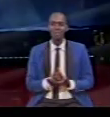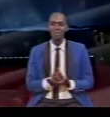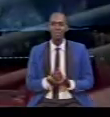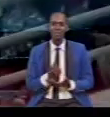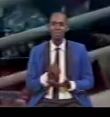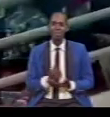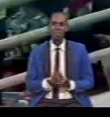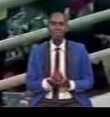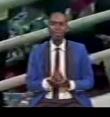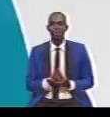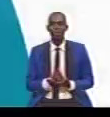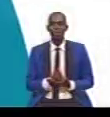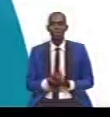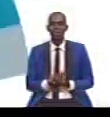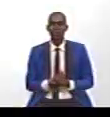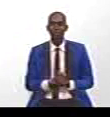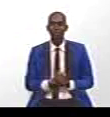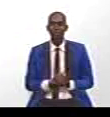Amen.